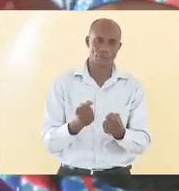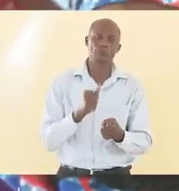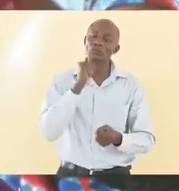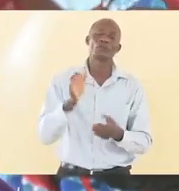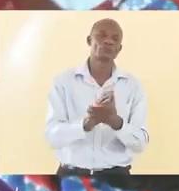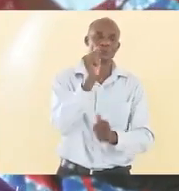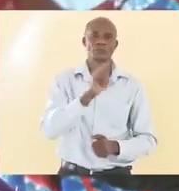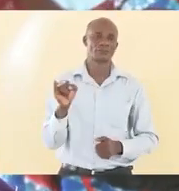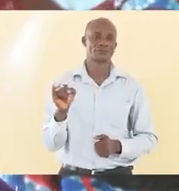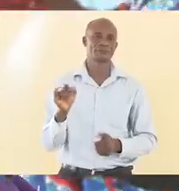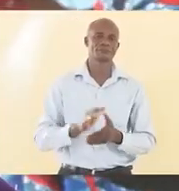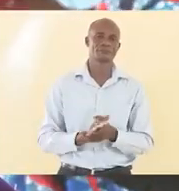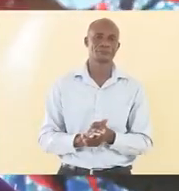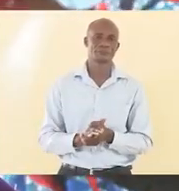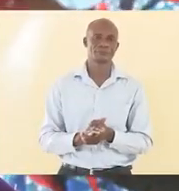is unbelieving.